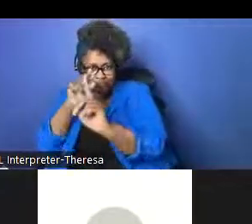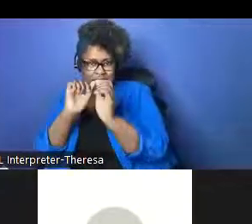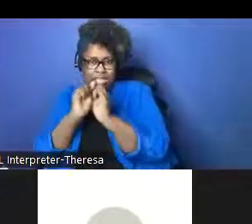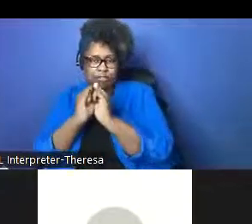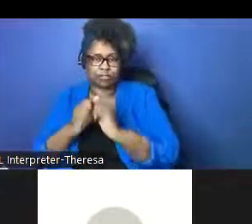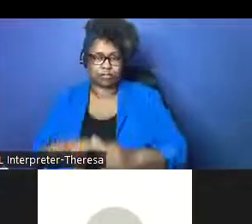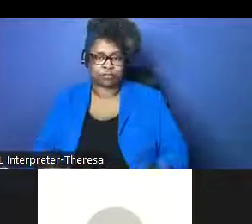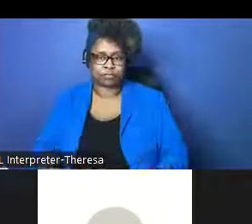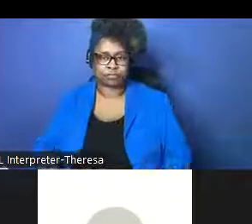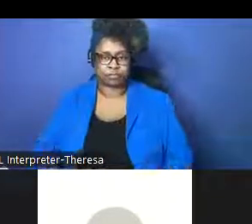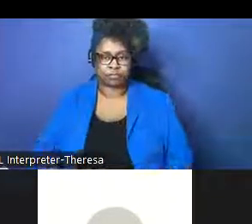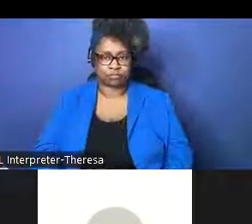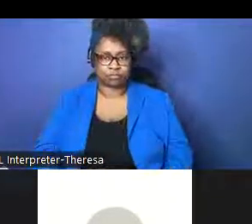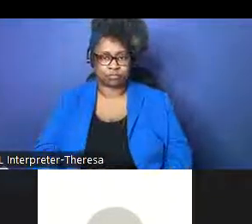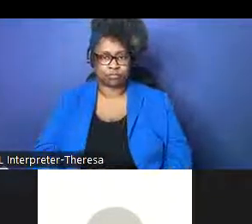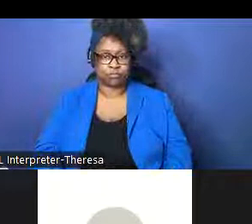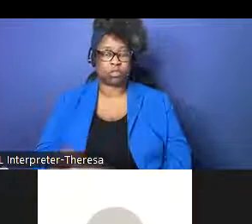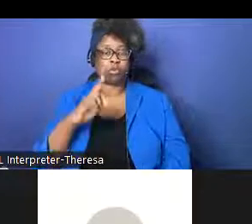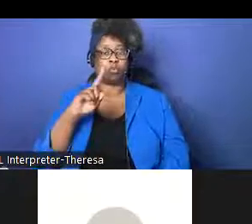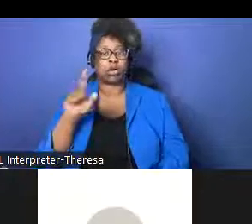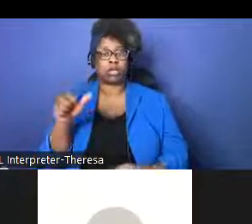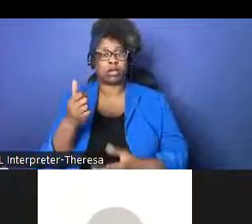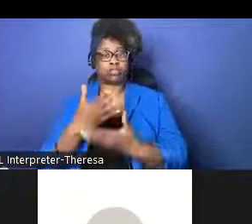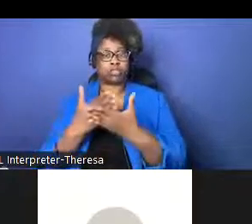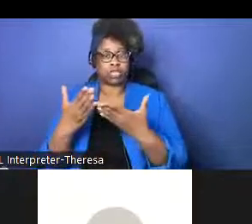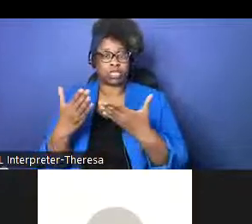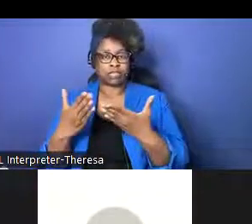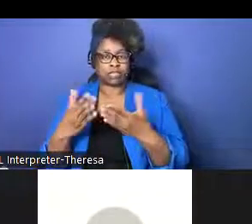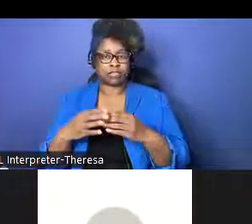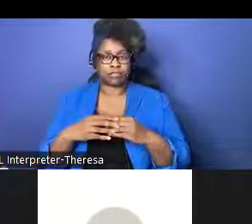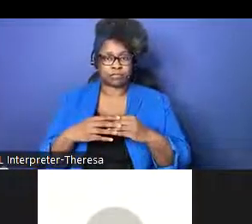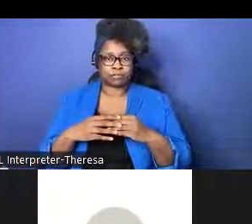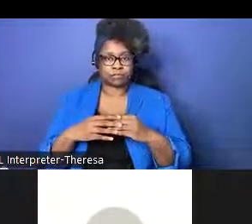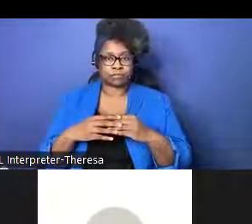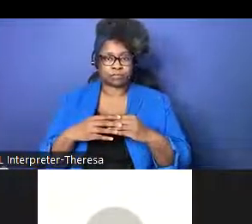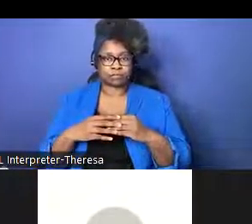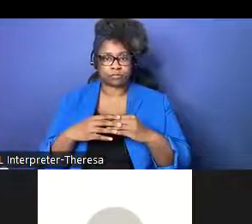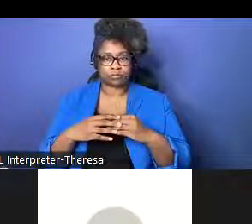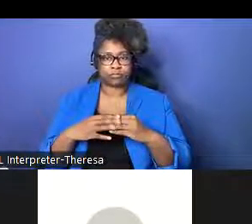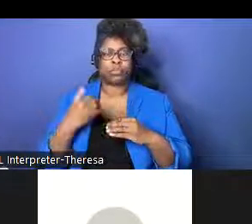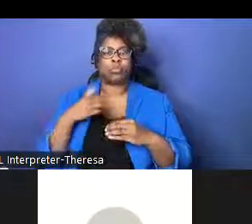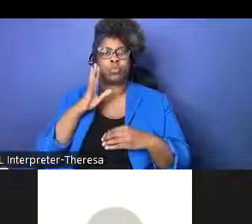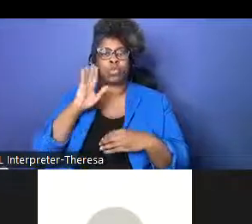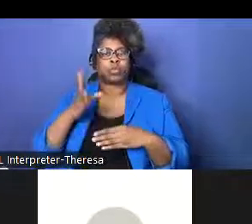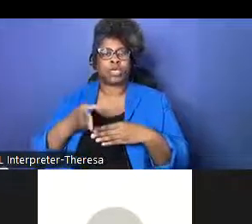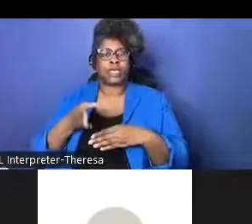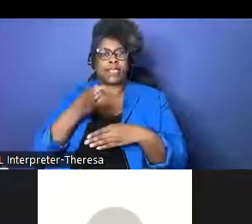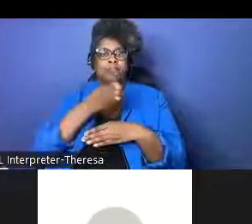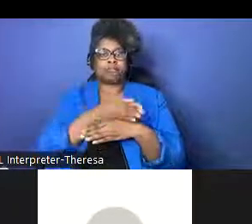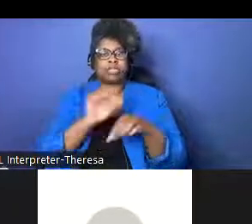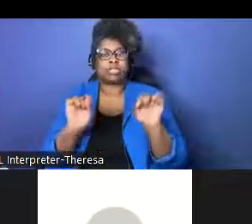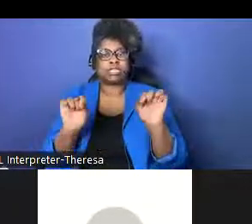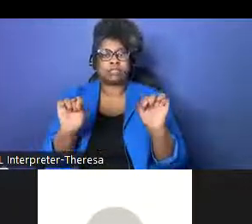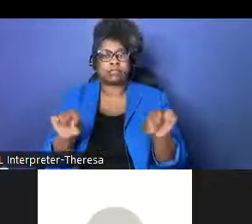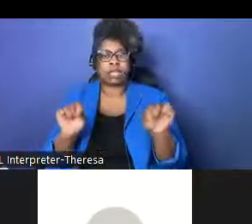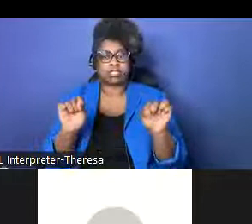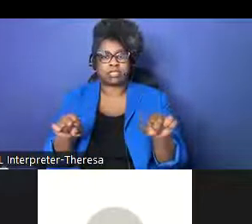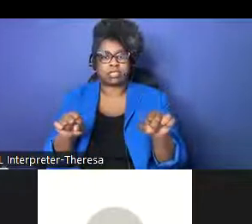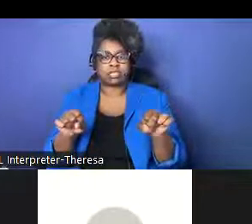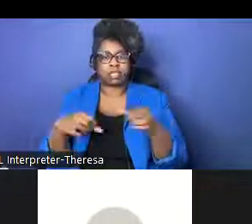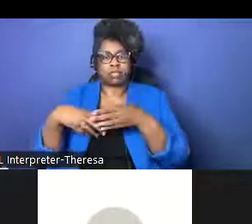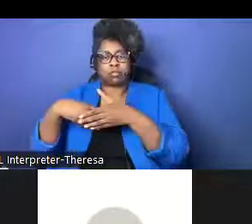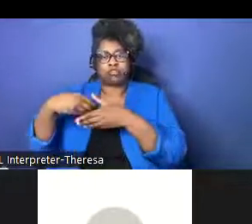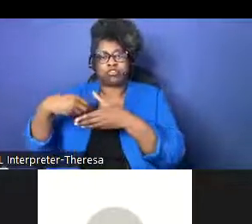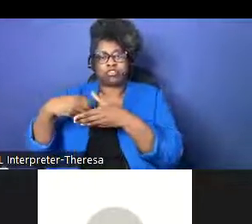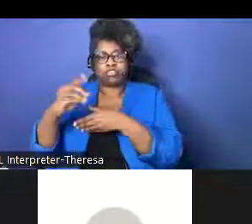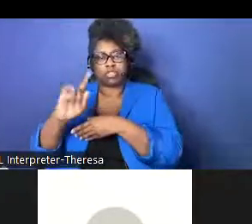One other thing that I will mention, we would again increase the capacity of the peripheral ditch. This